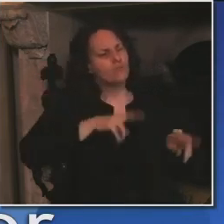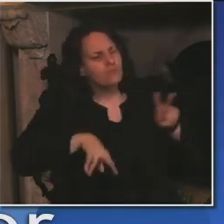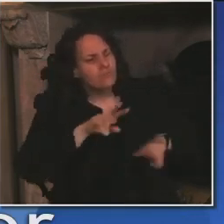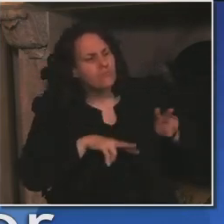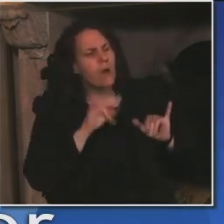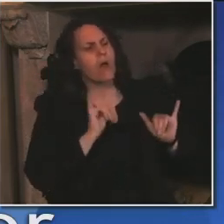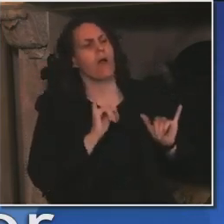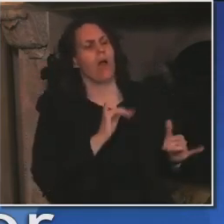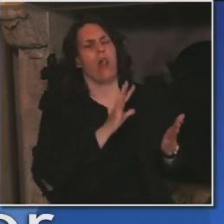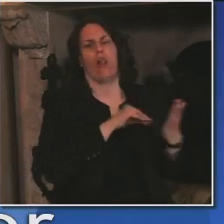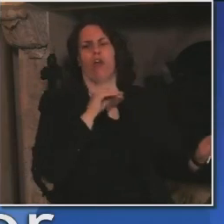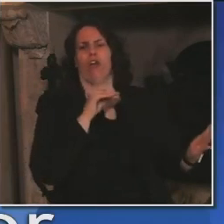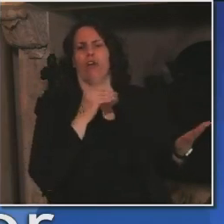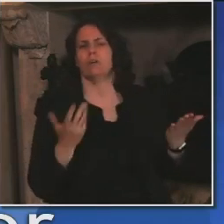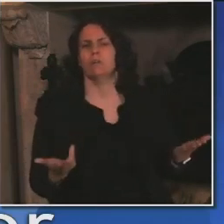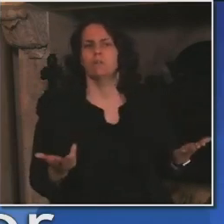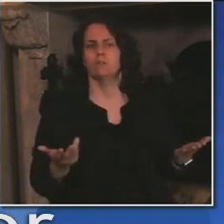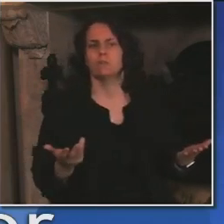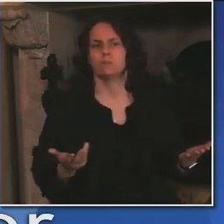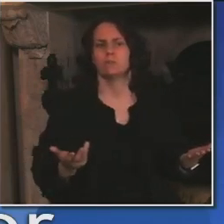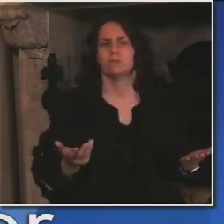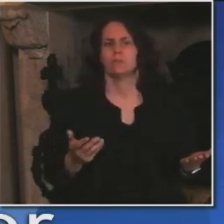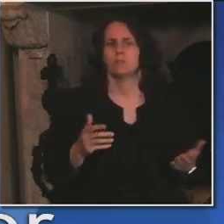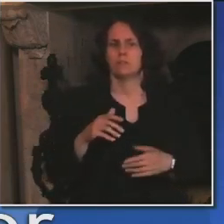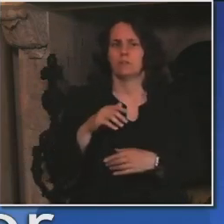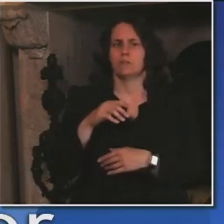to close on Sunday? Thank you.